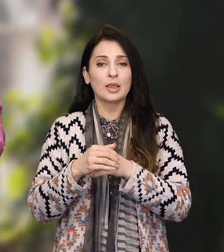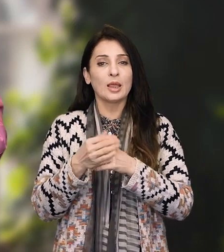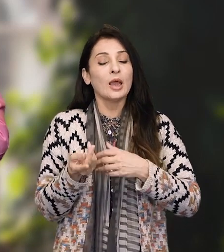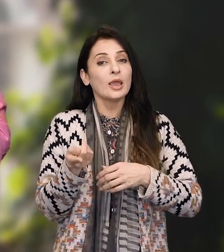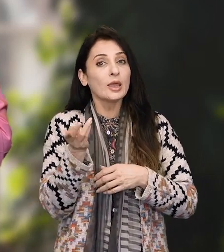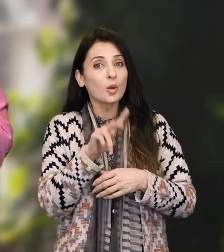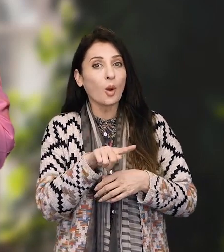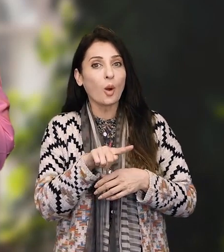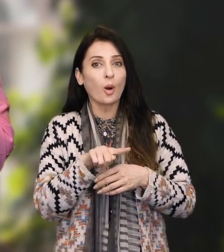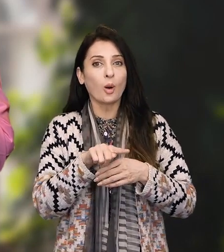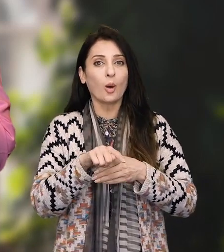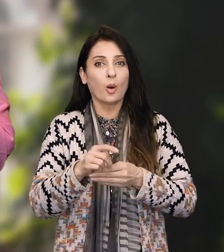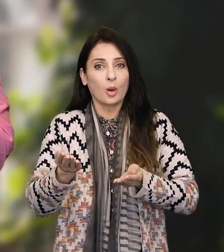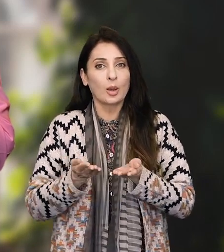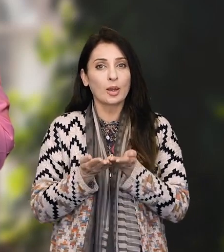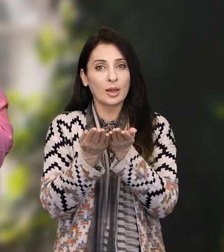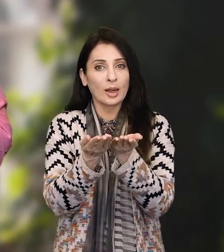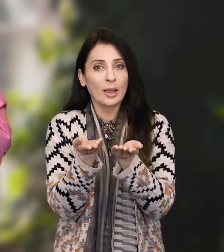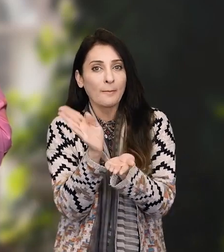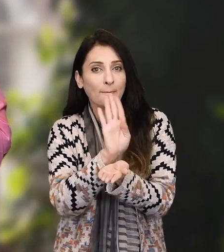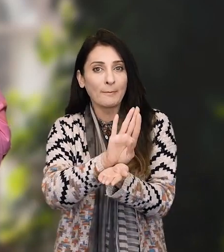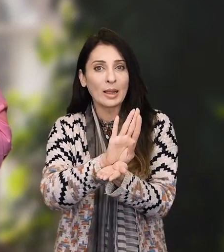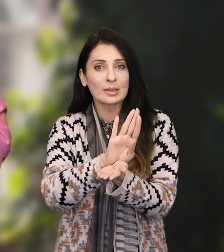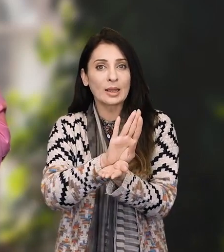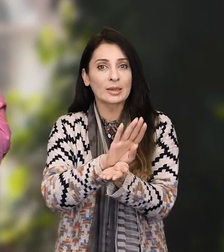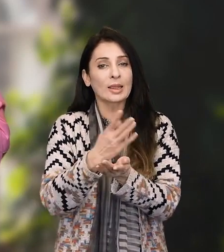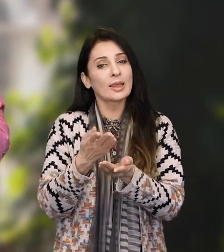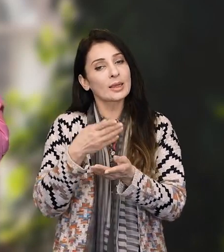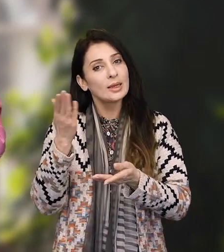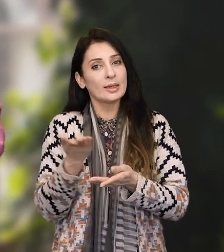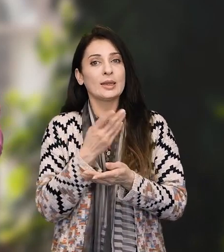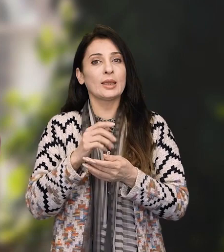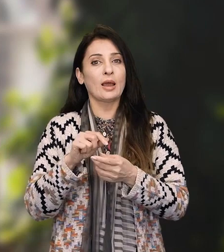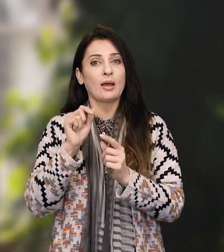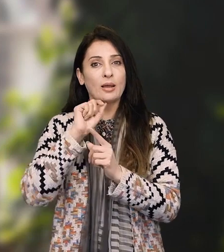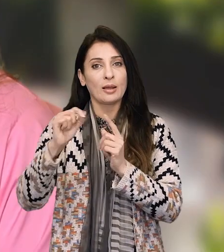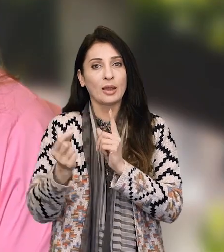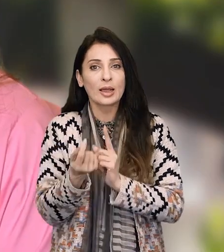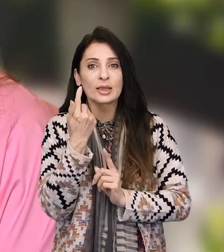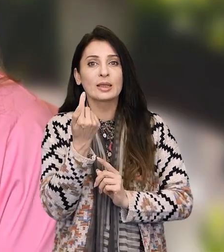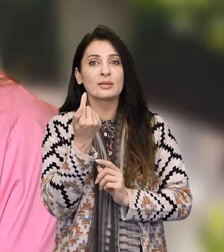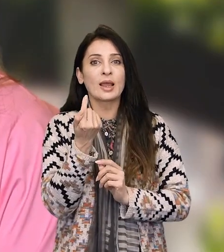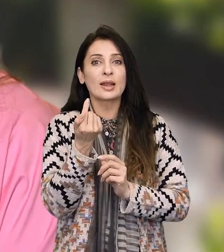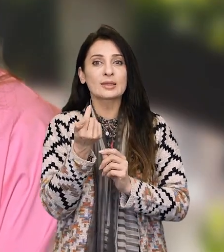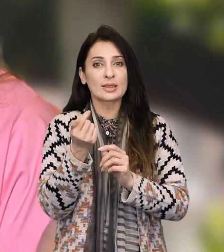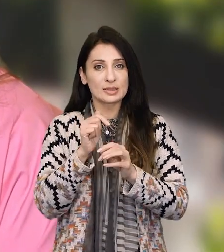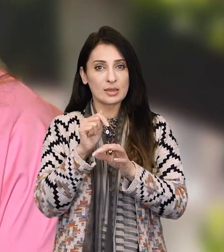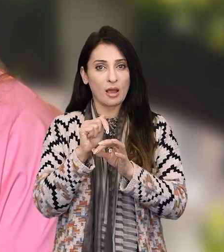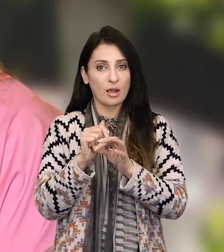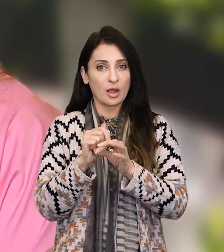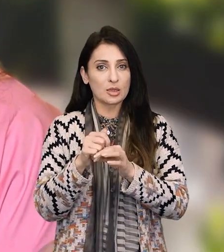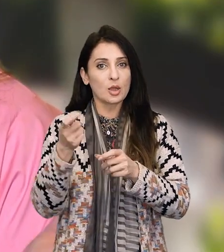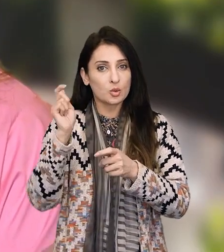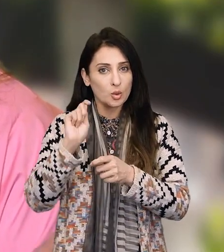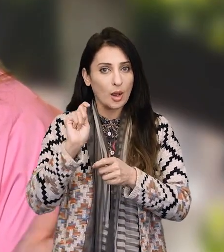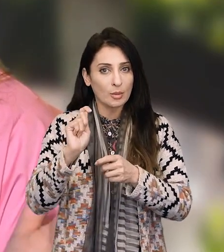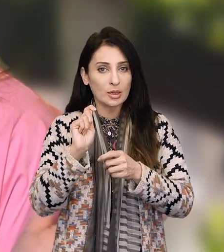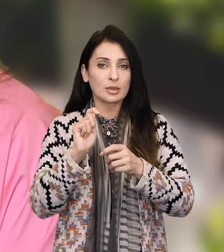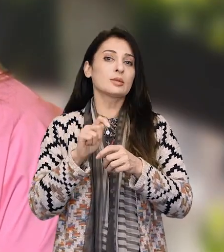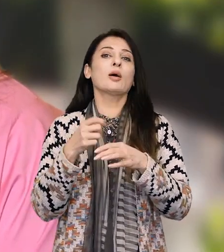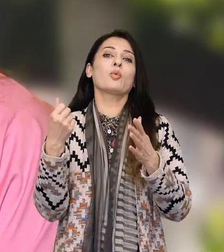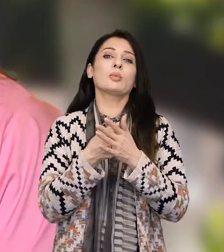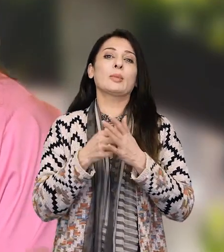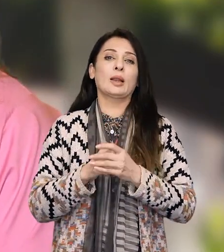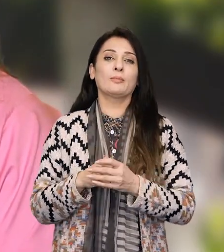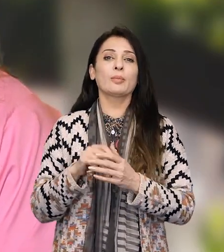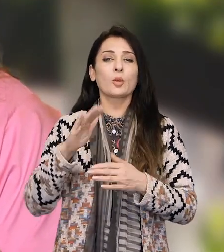oven which can be run on wood as well as gas. And then eventually we were able to make the first